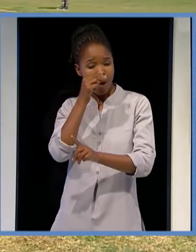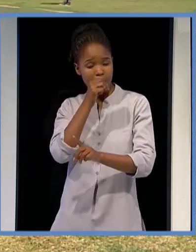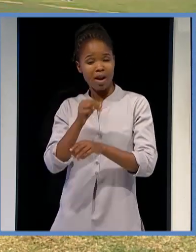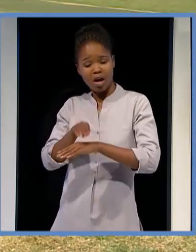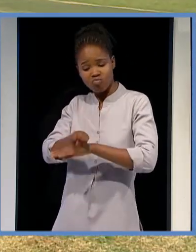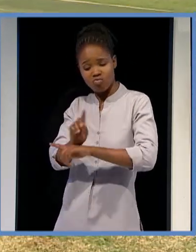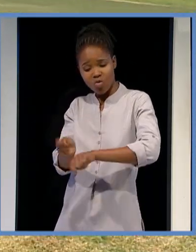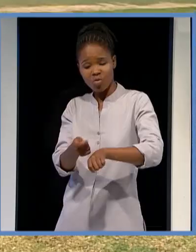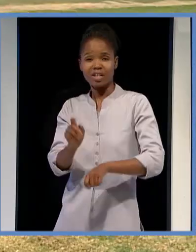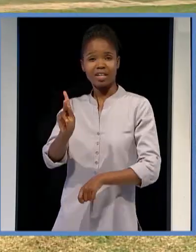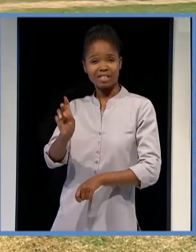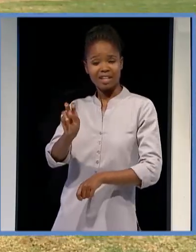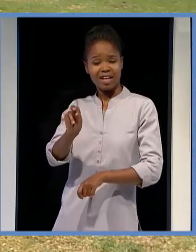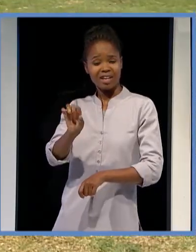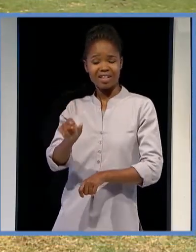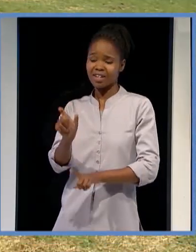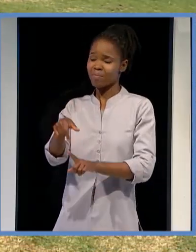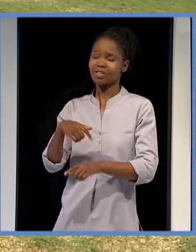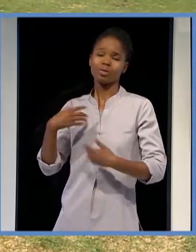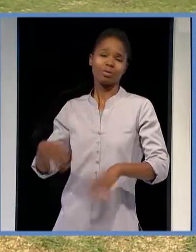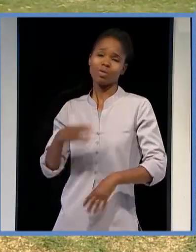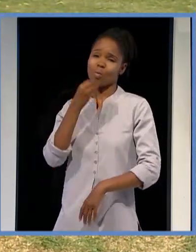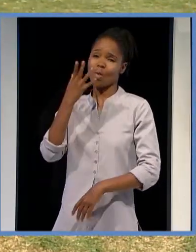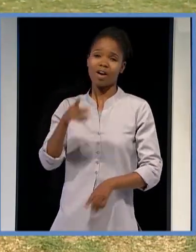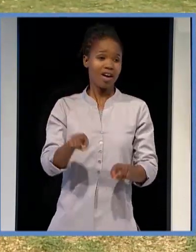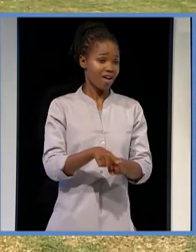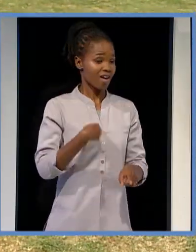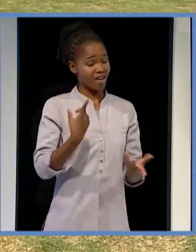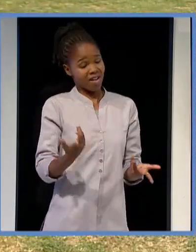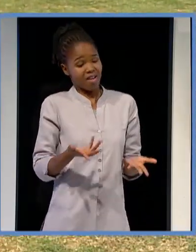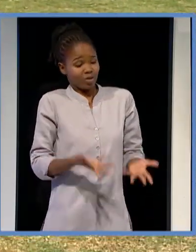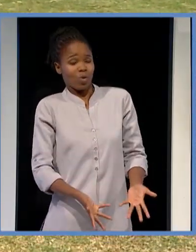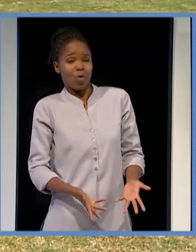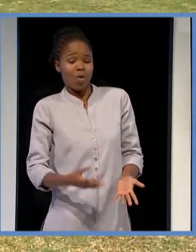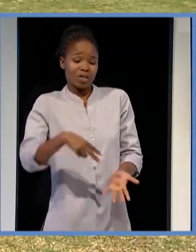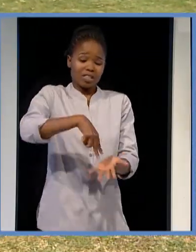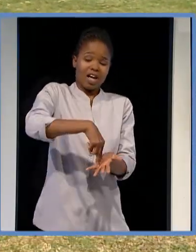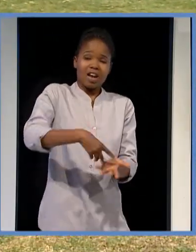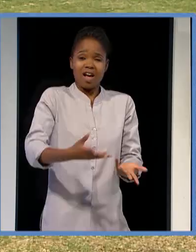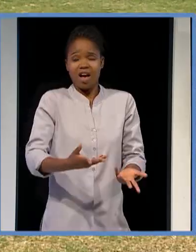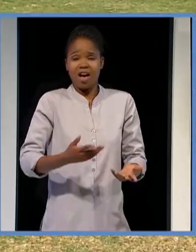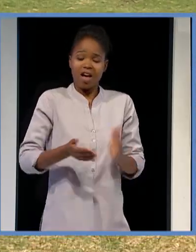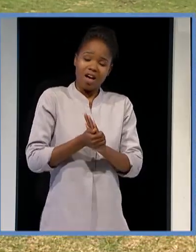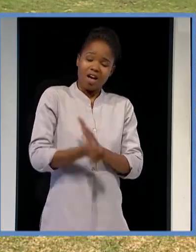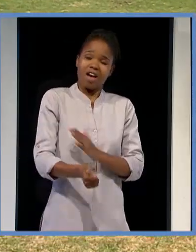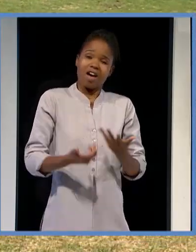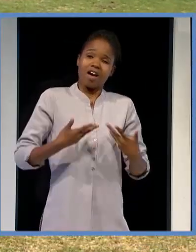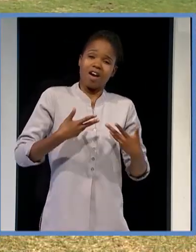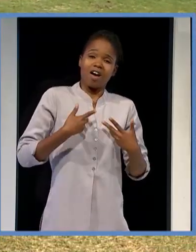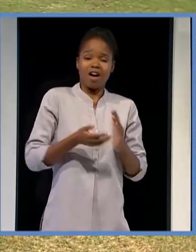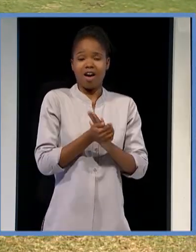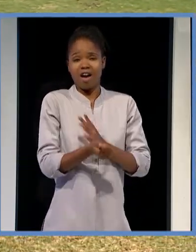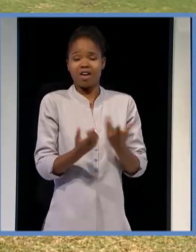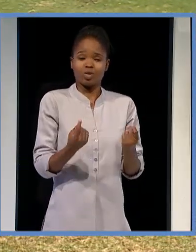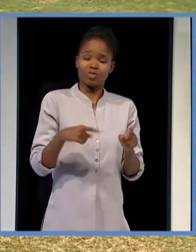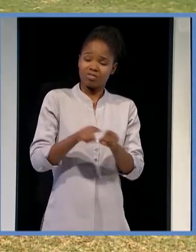inspirational and truly amazing gentleman. I mean, this guy, Munna. Check my pose, yeah. I'm posing like a real cricketer. Like, you know, after today, I feel like